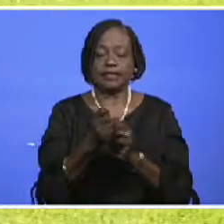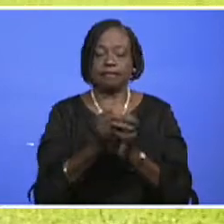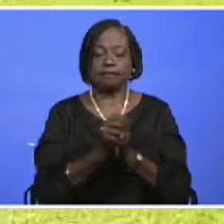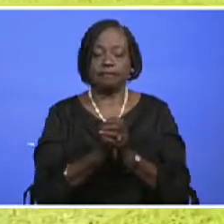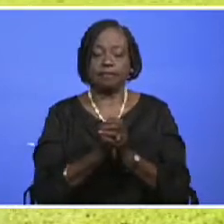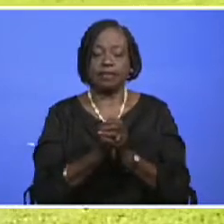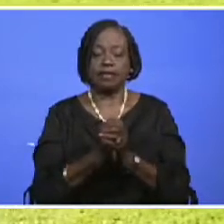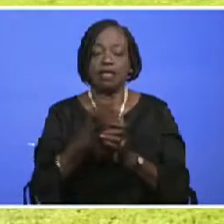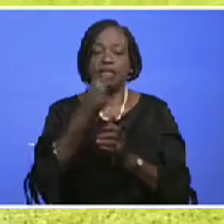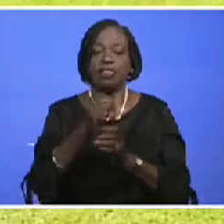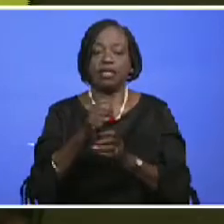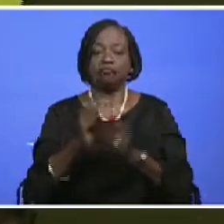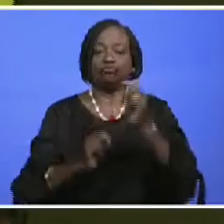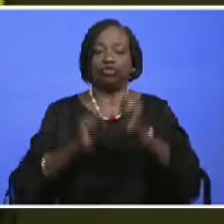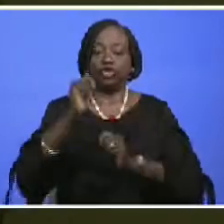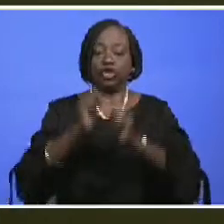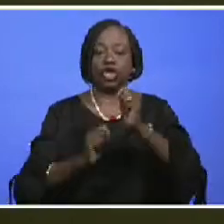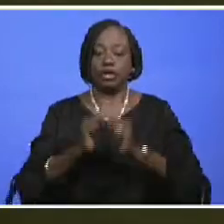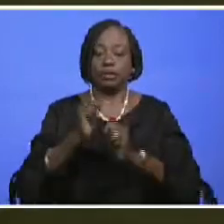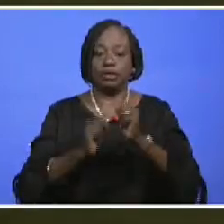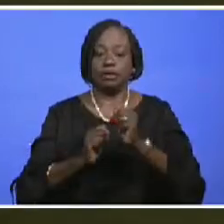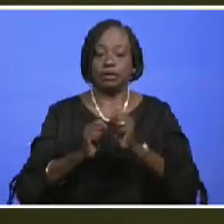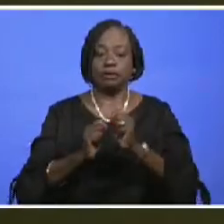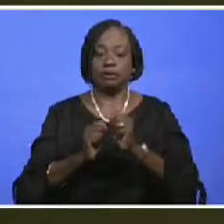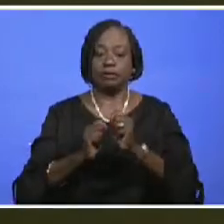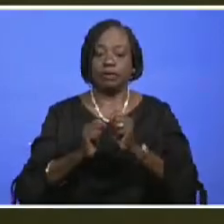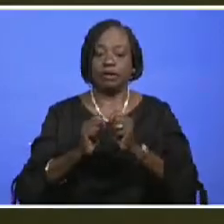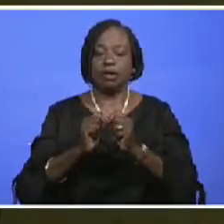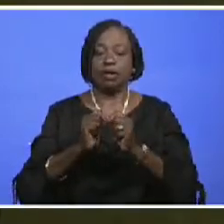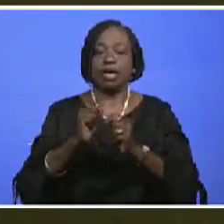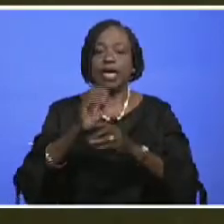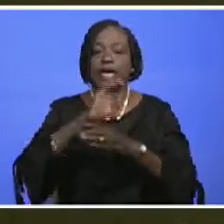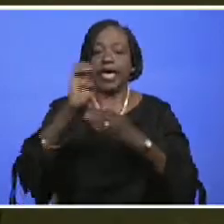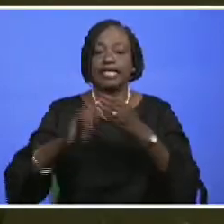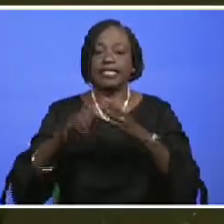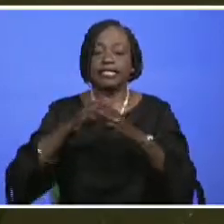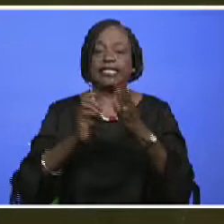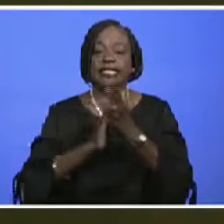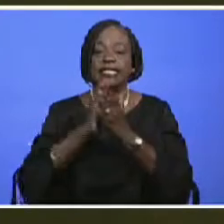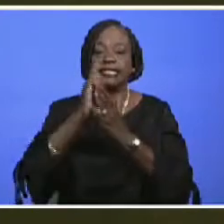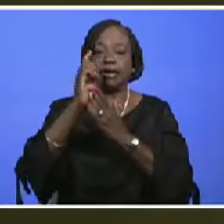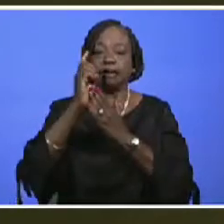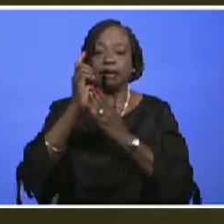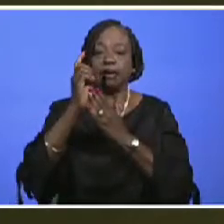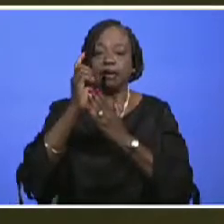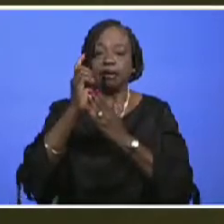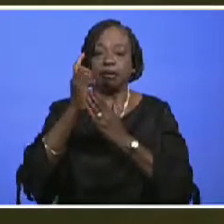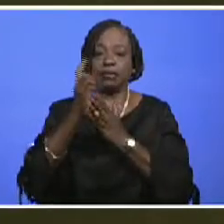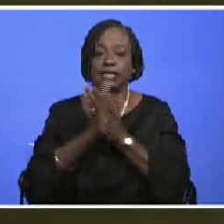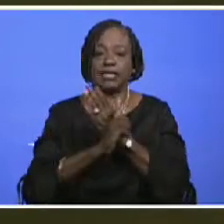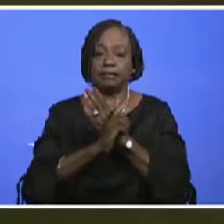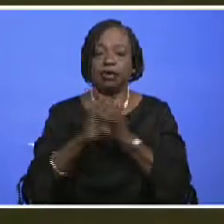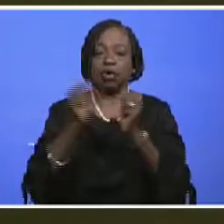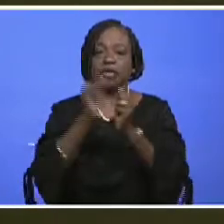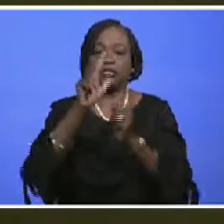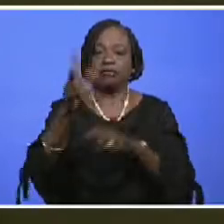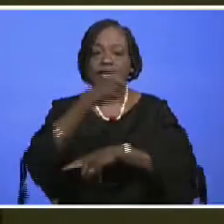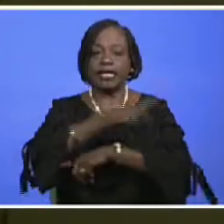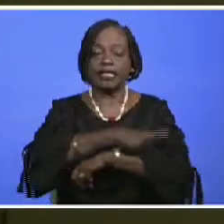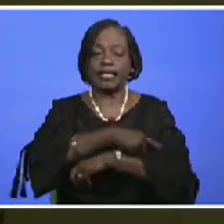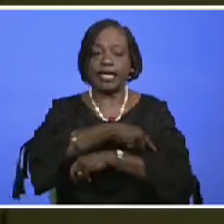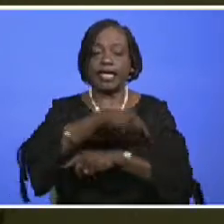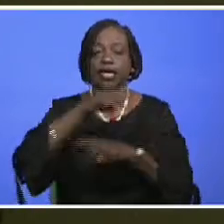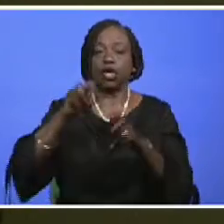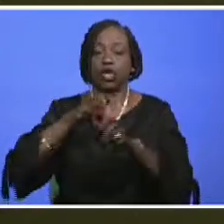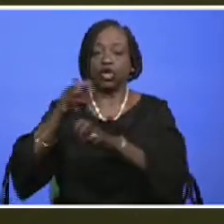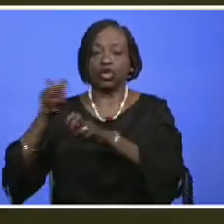The tournament culminates in December, the 28th through the 31st, with a 3-day tour, and that will